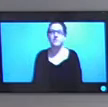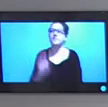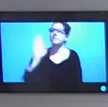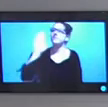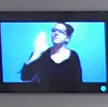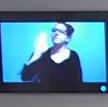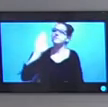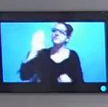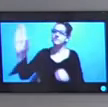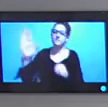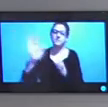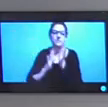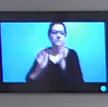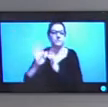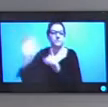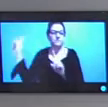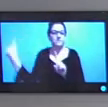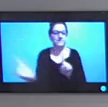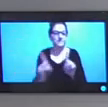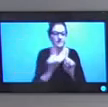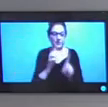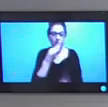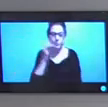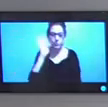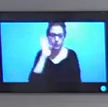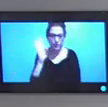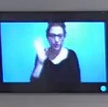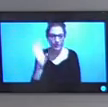the bridegroom is at